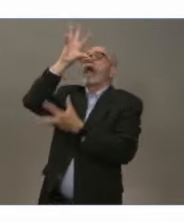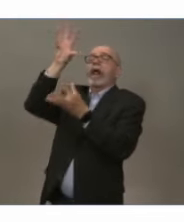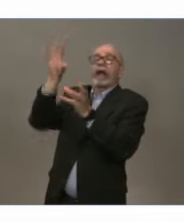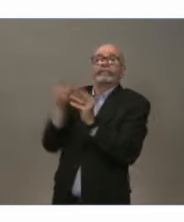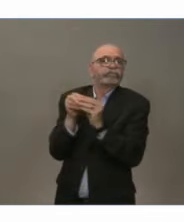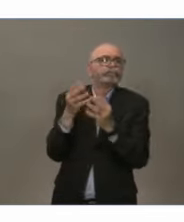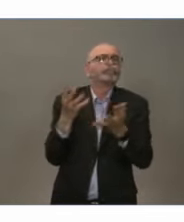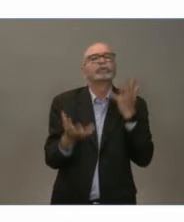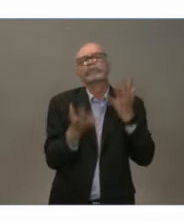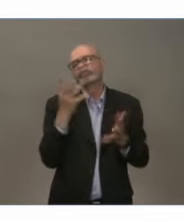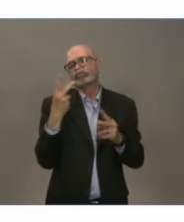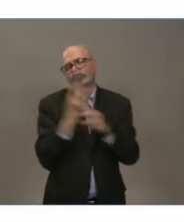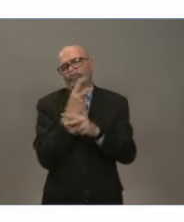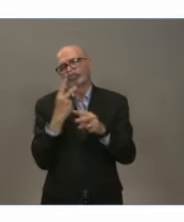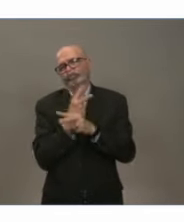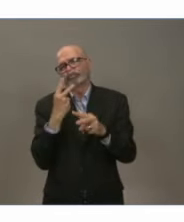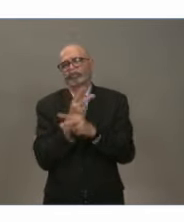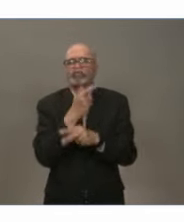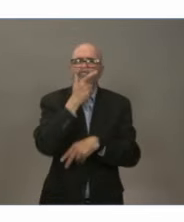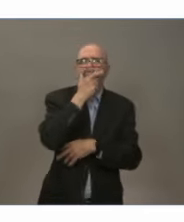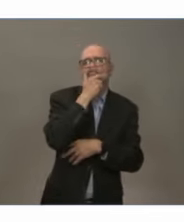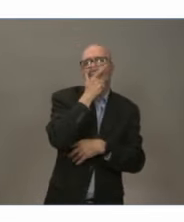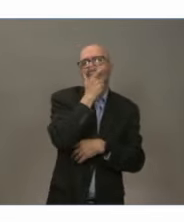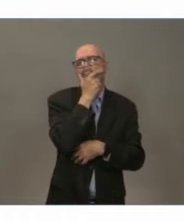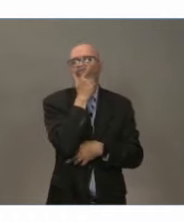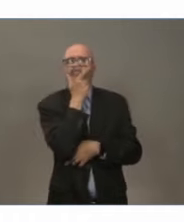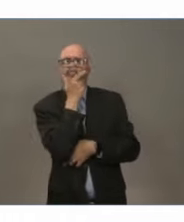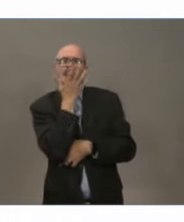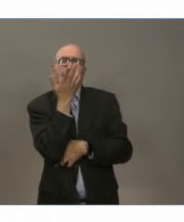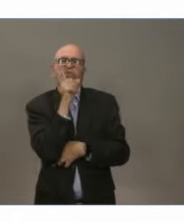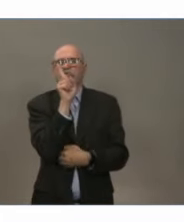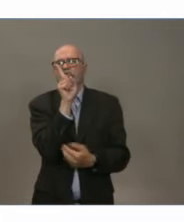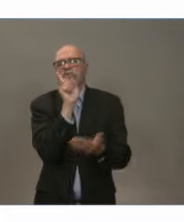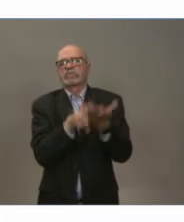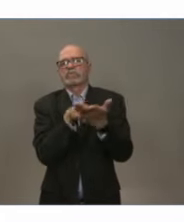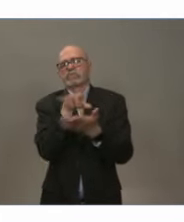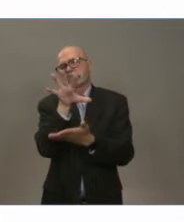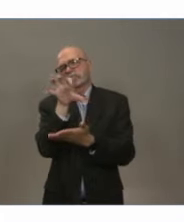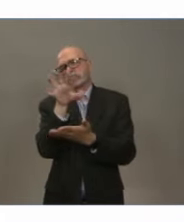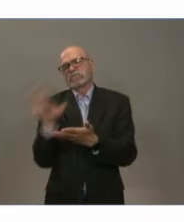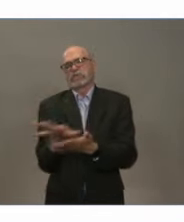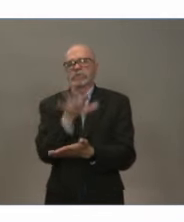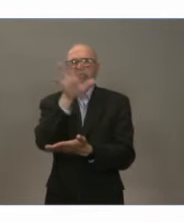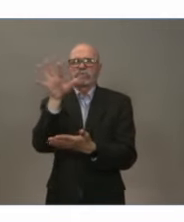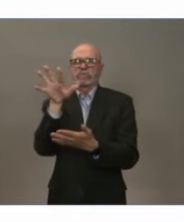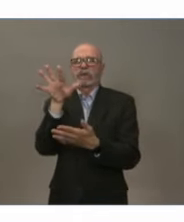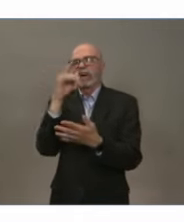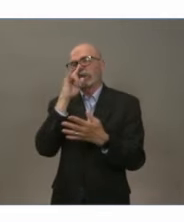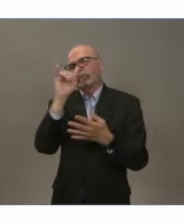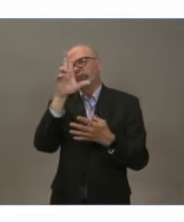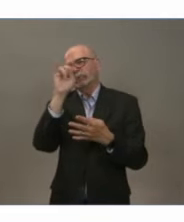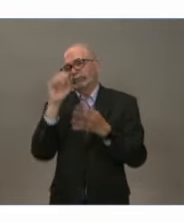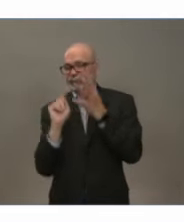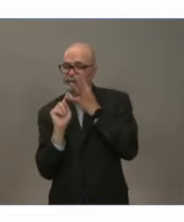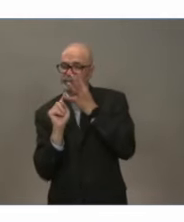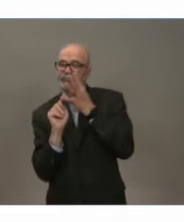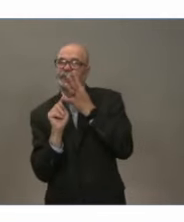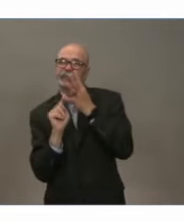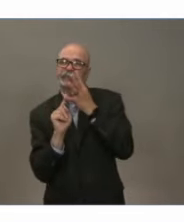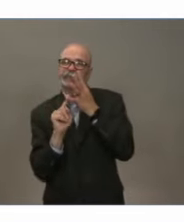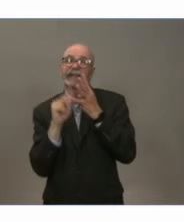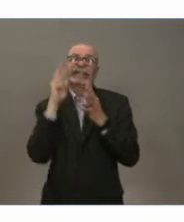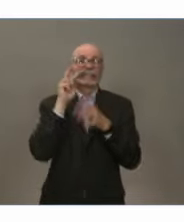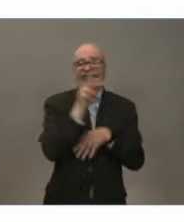be estimated to be around 1,500 cases. But you can see the steady progression of that curve. There are